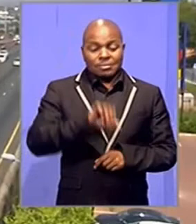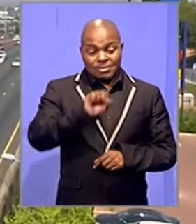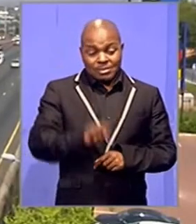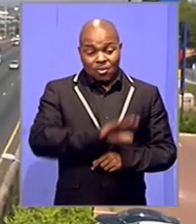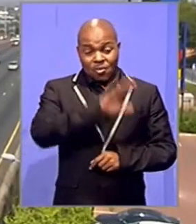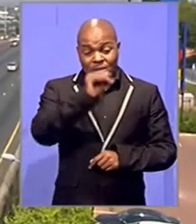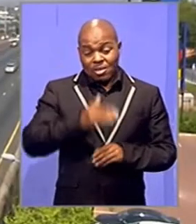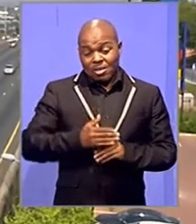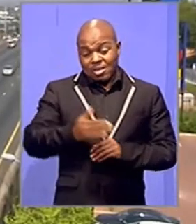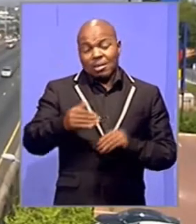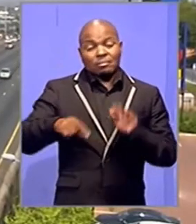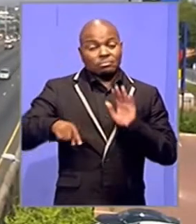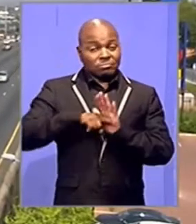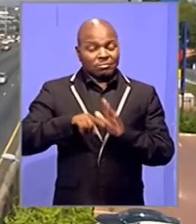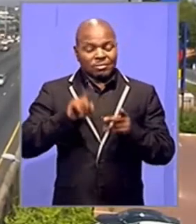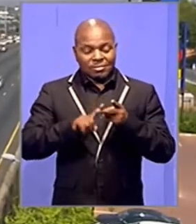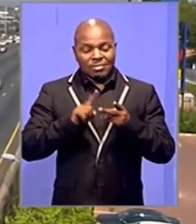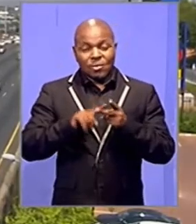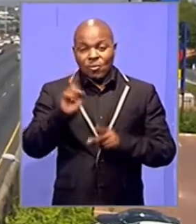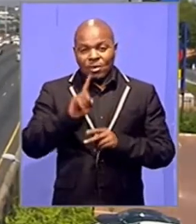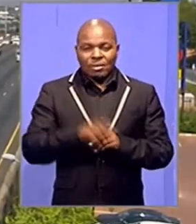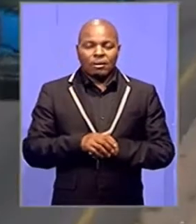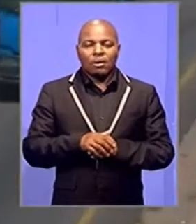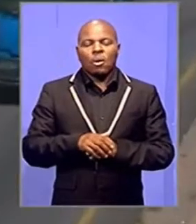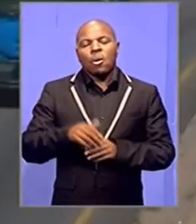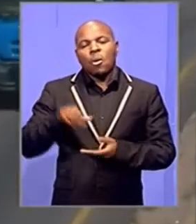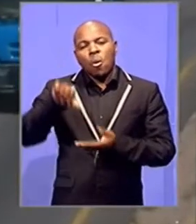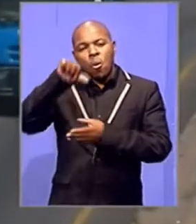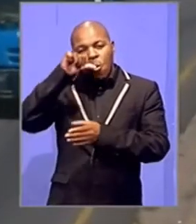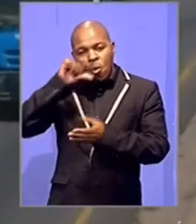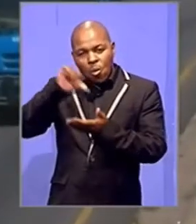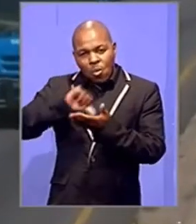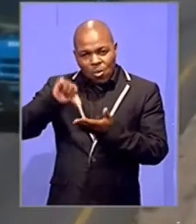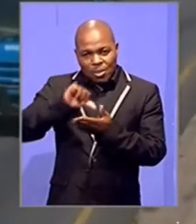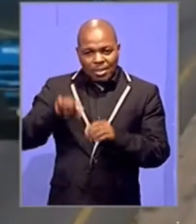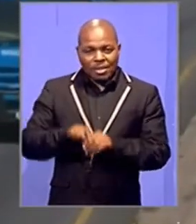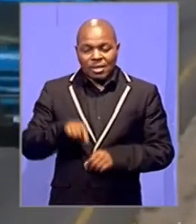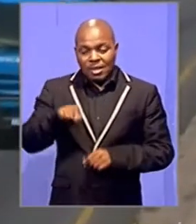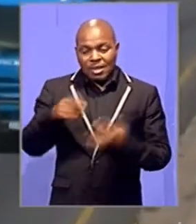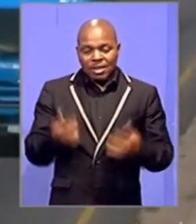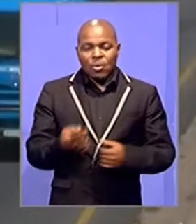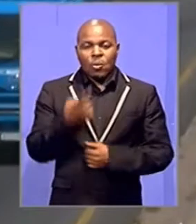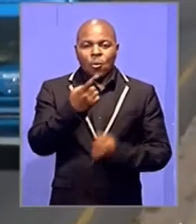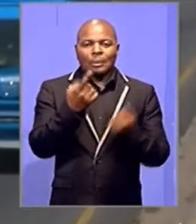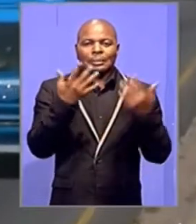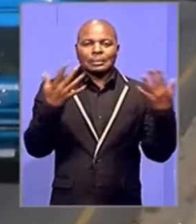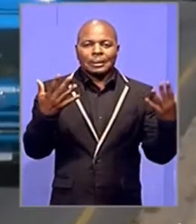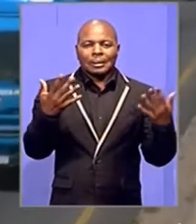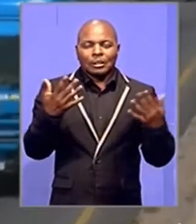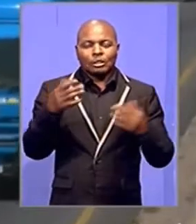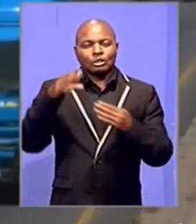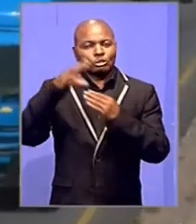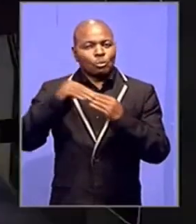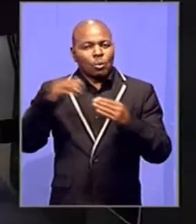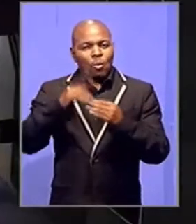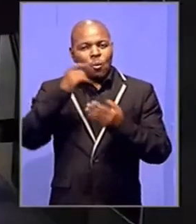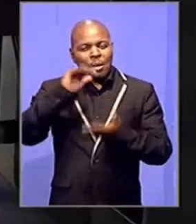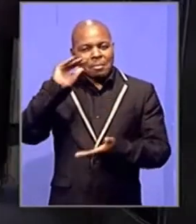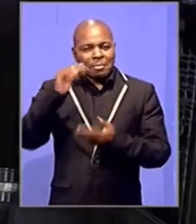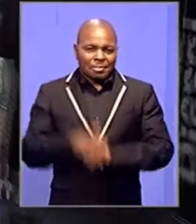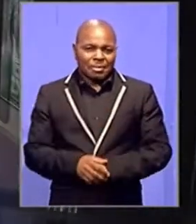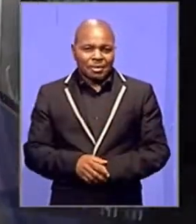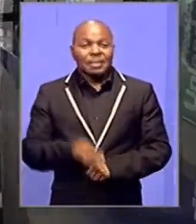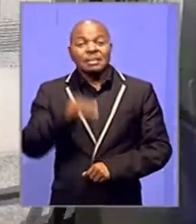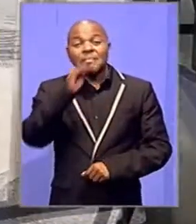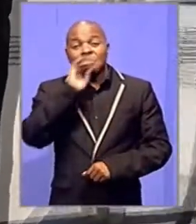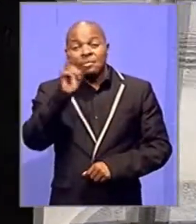tlong ho lebana le tsona ke theko e hodimo ya oli e tala. Oli e fihlelletse $110 barele e le nngwe ka jeno. Sena se hlalosa